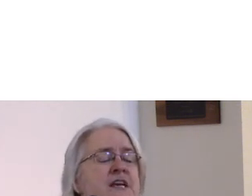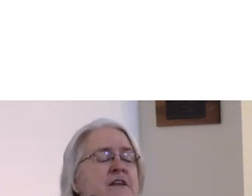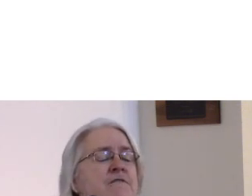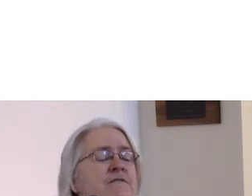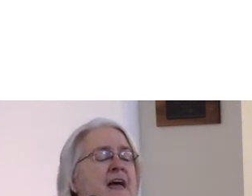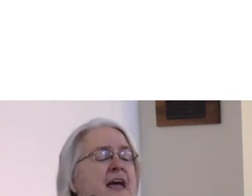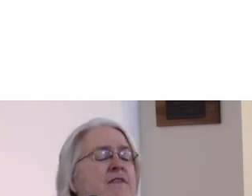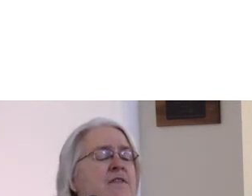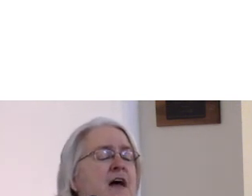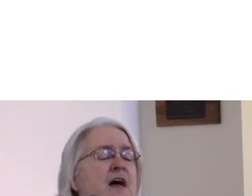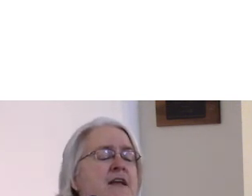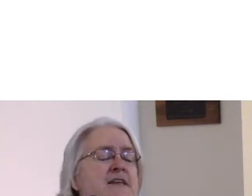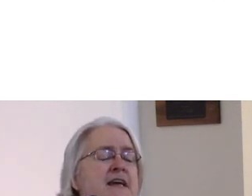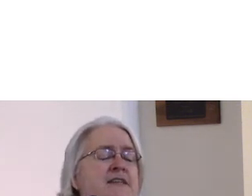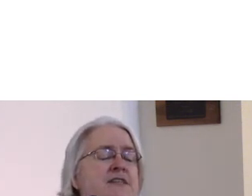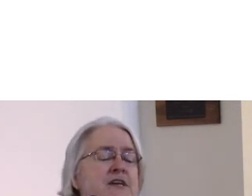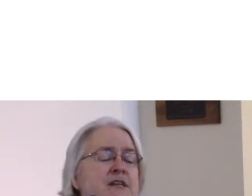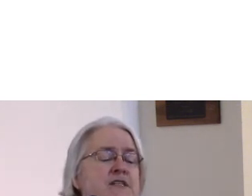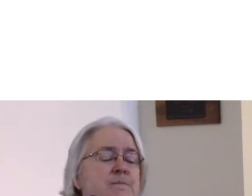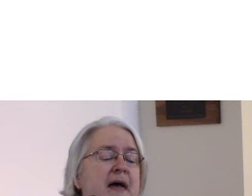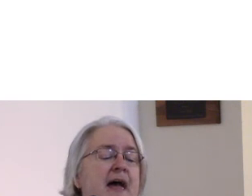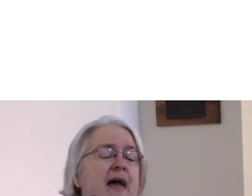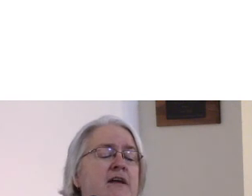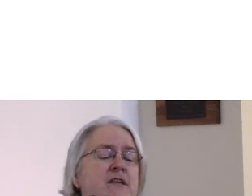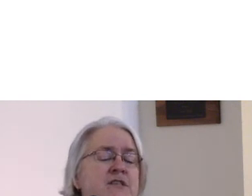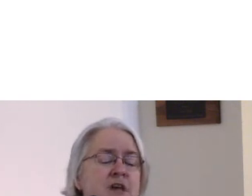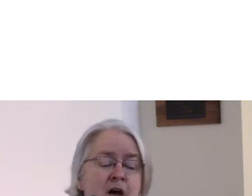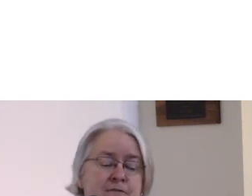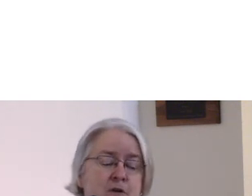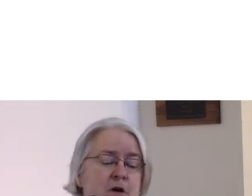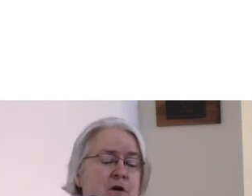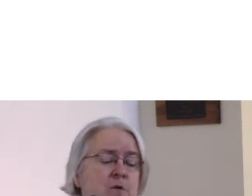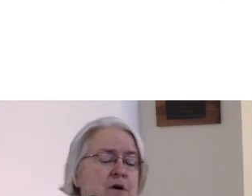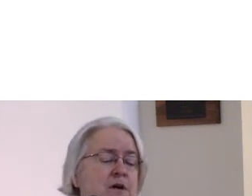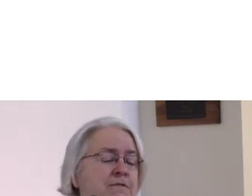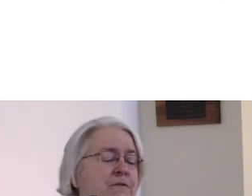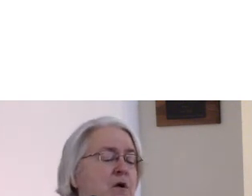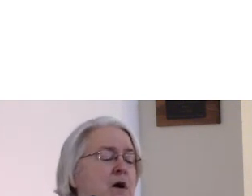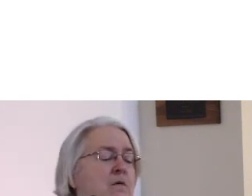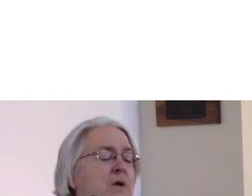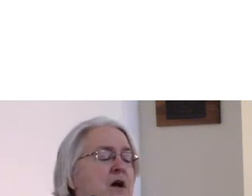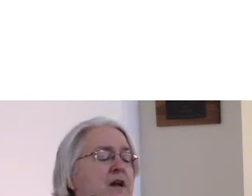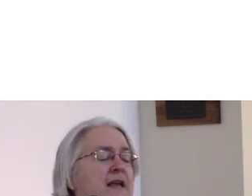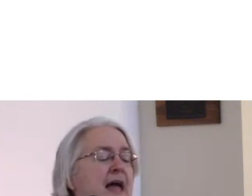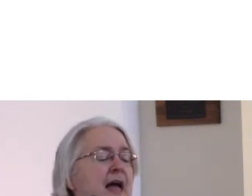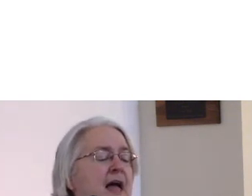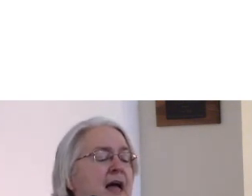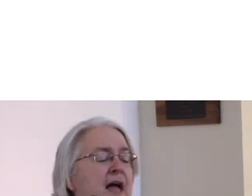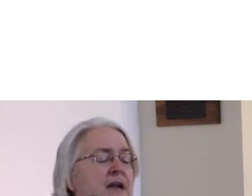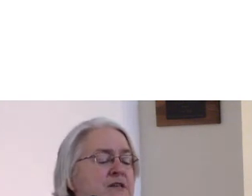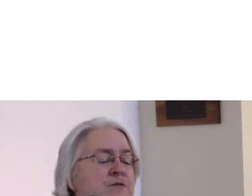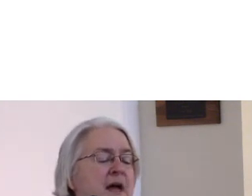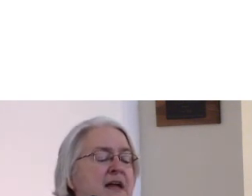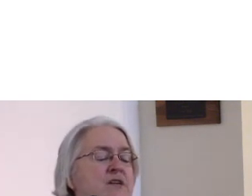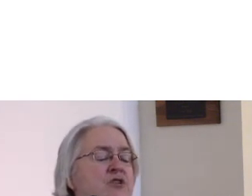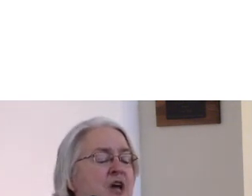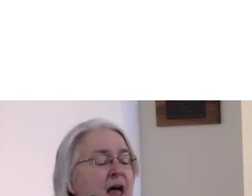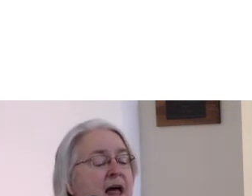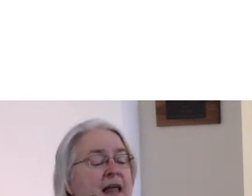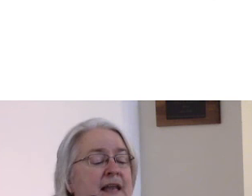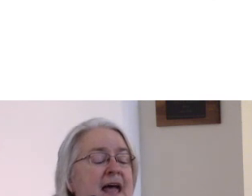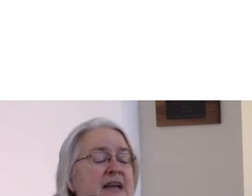Not in vain the distance beckons, forward, forward, let us